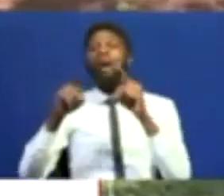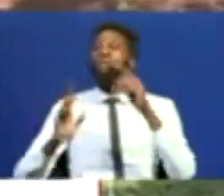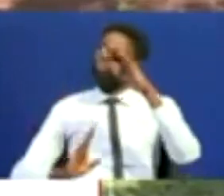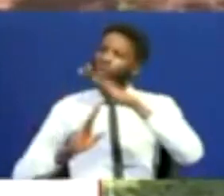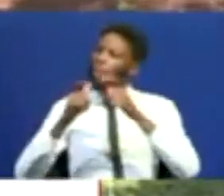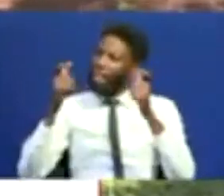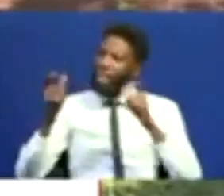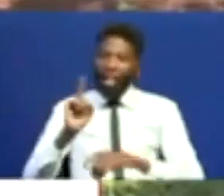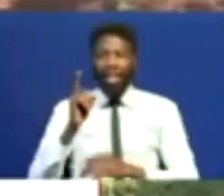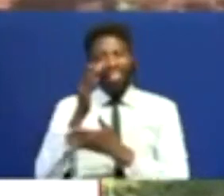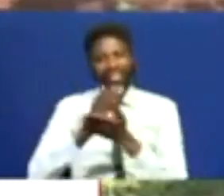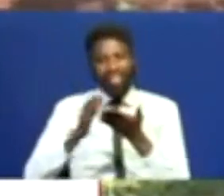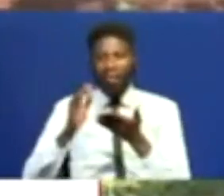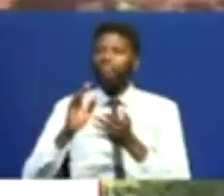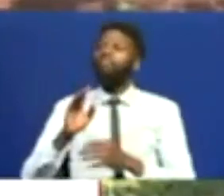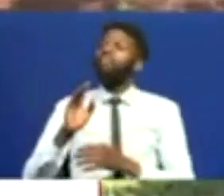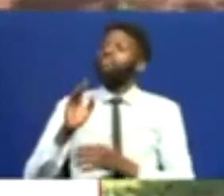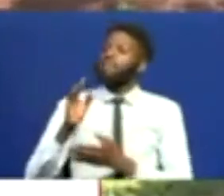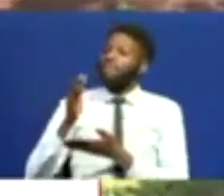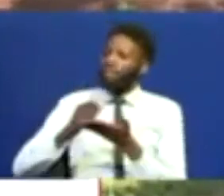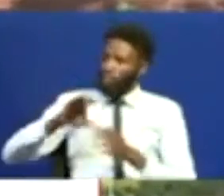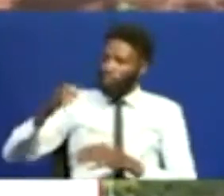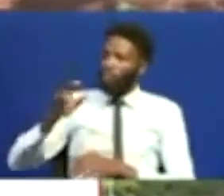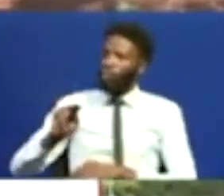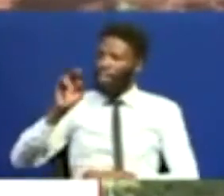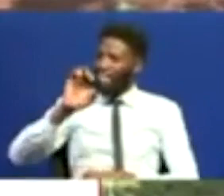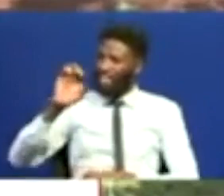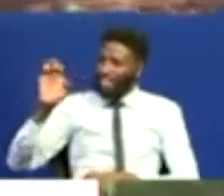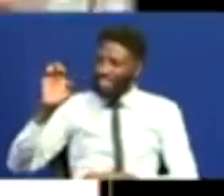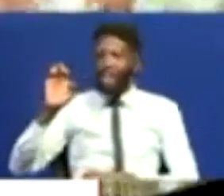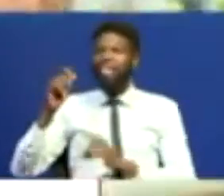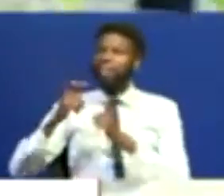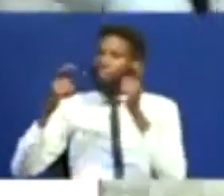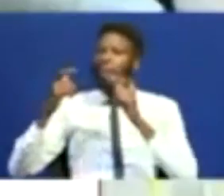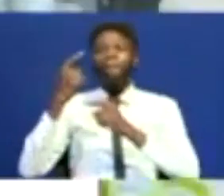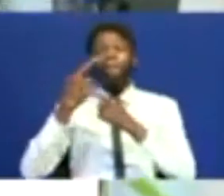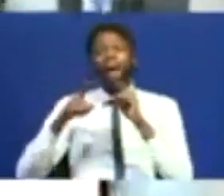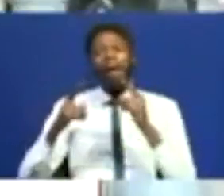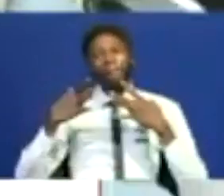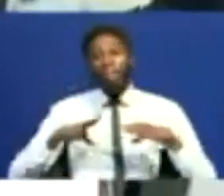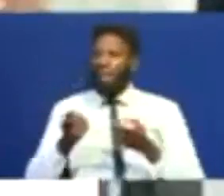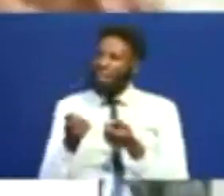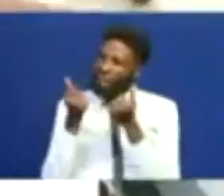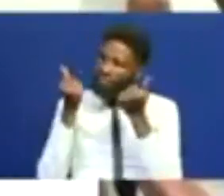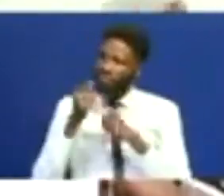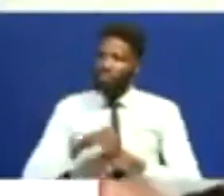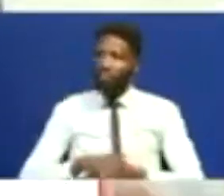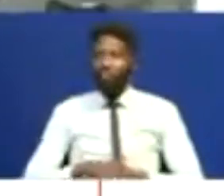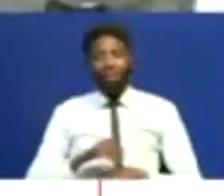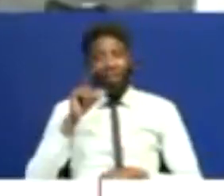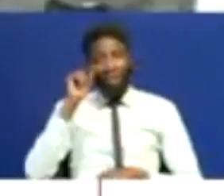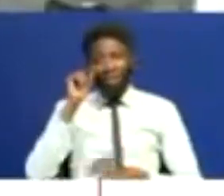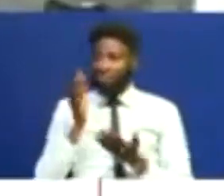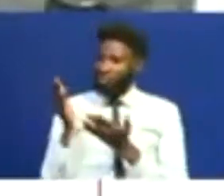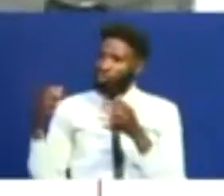constituencies in northeastern which are bigger, but they have a quarter the population of Bubasi. In Mombasa, the